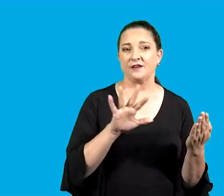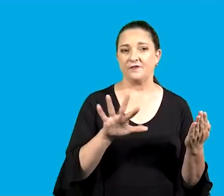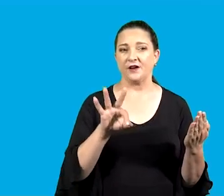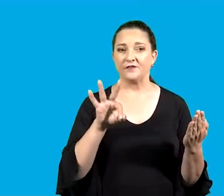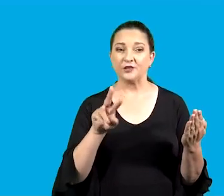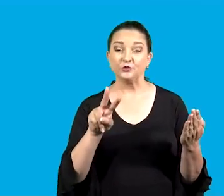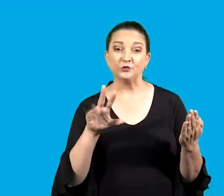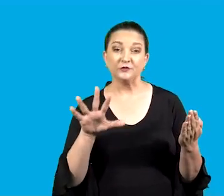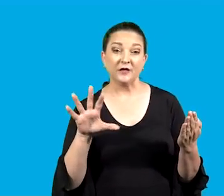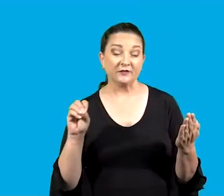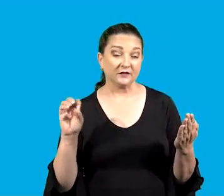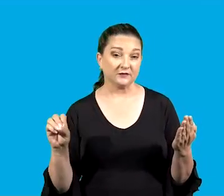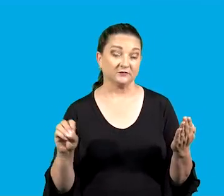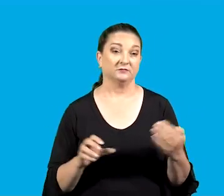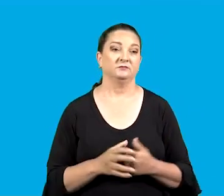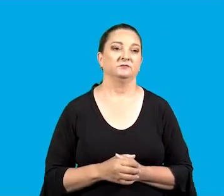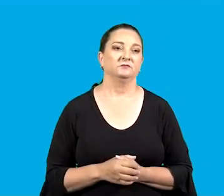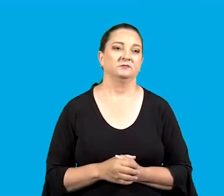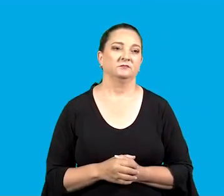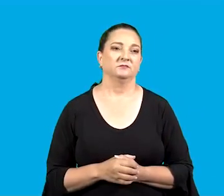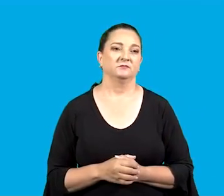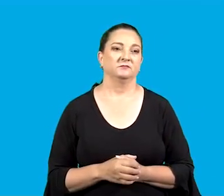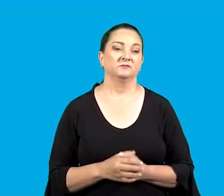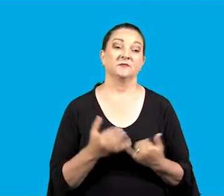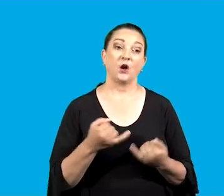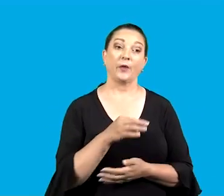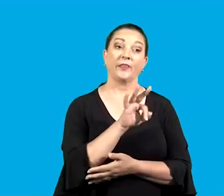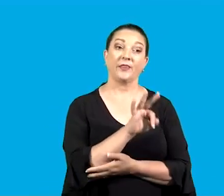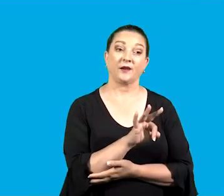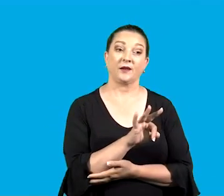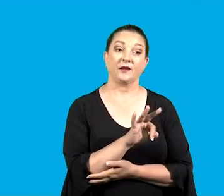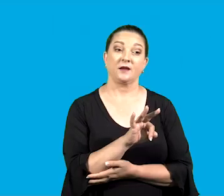3,532,500. Okay, so I'm going to bring it here. That is my